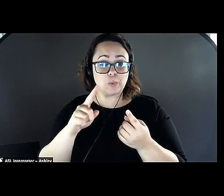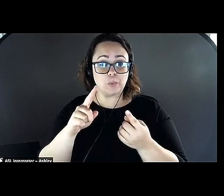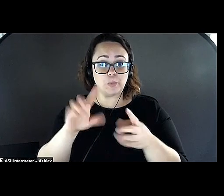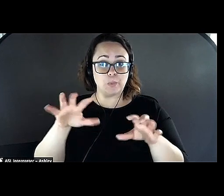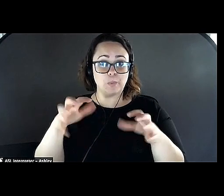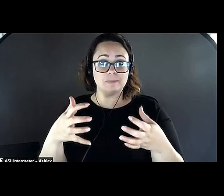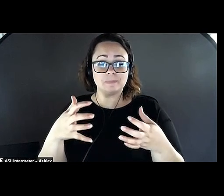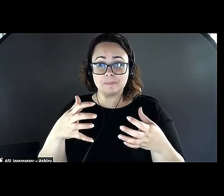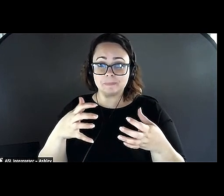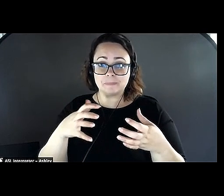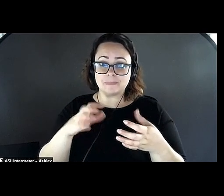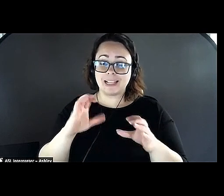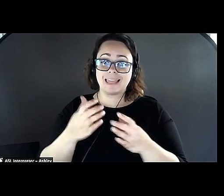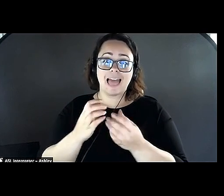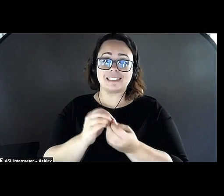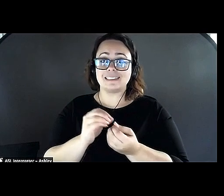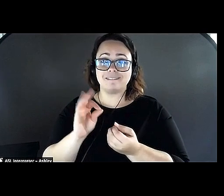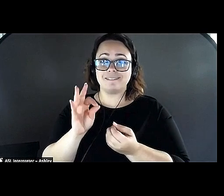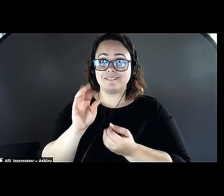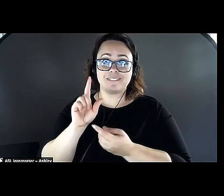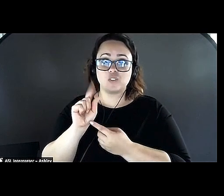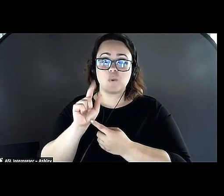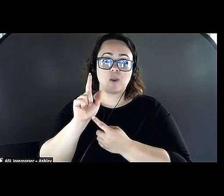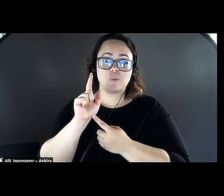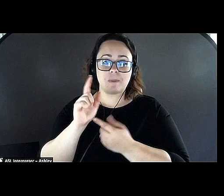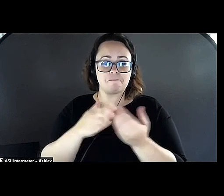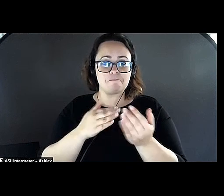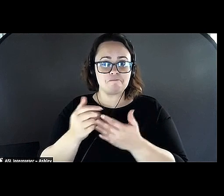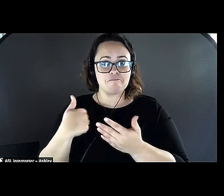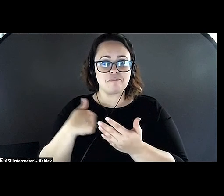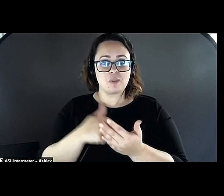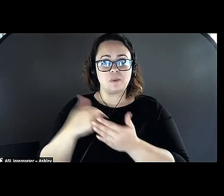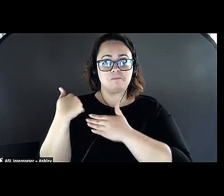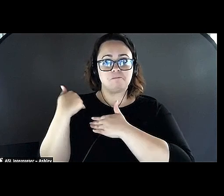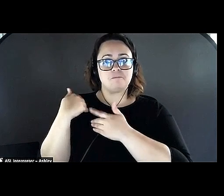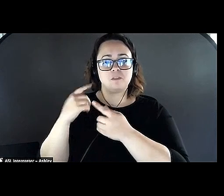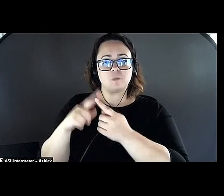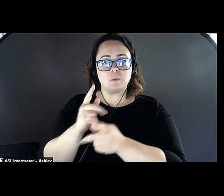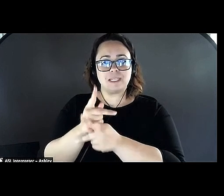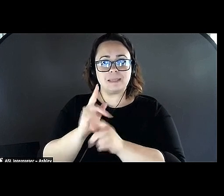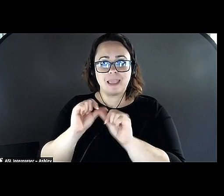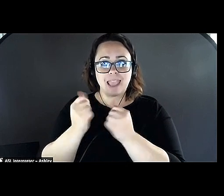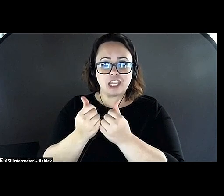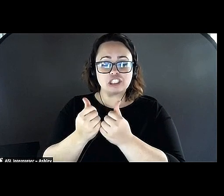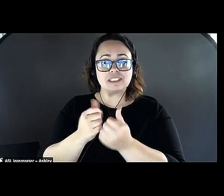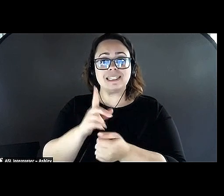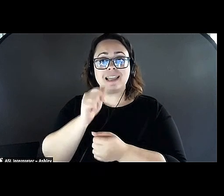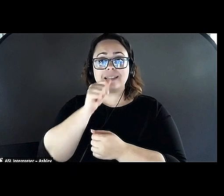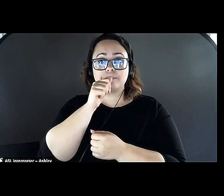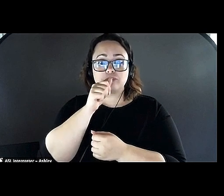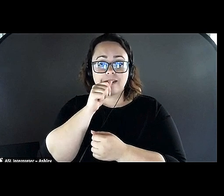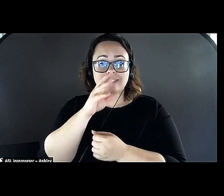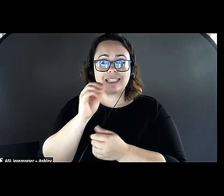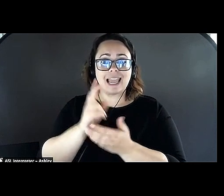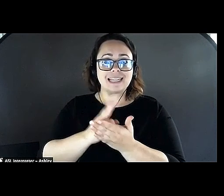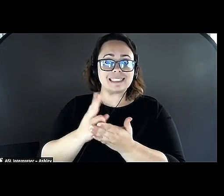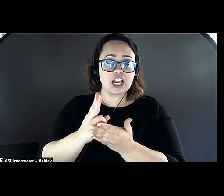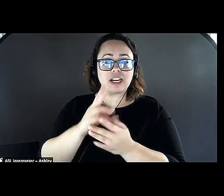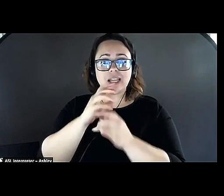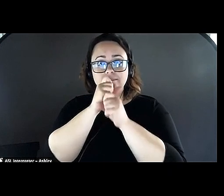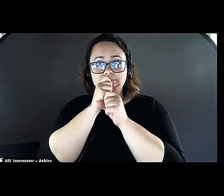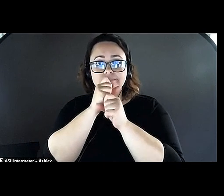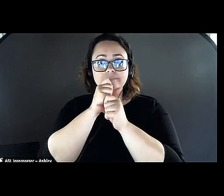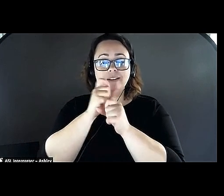So although the task of keeping our agencies and the privacy and the integrity and confidentiality